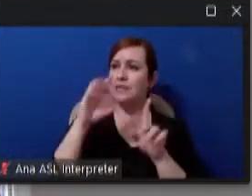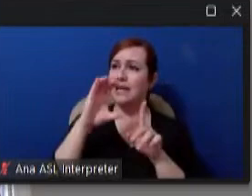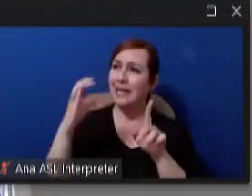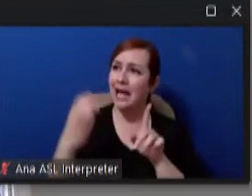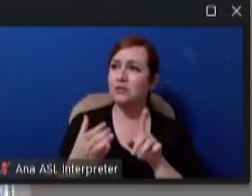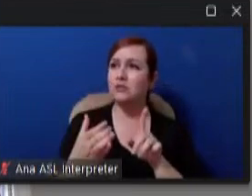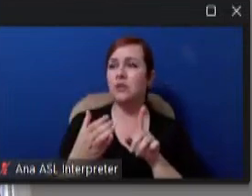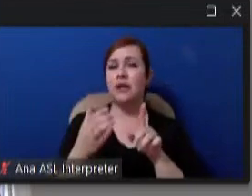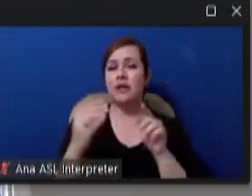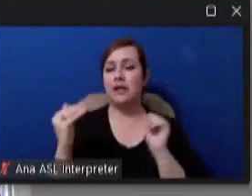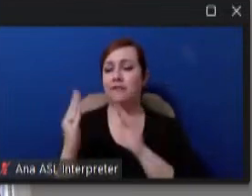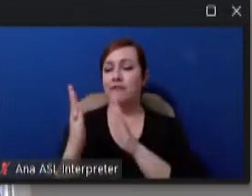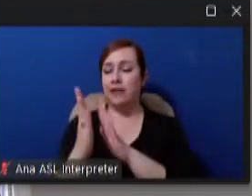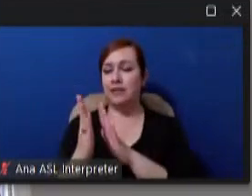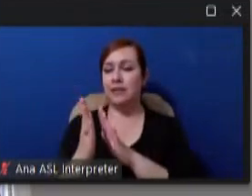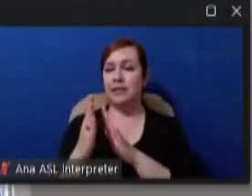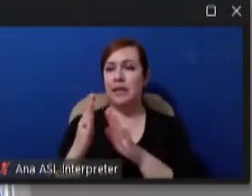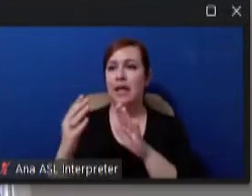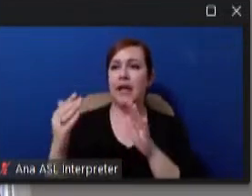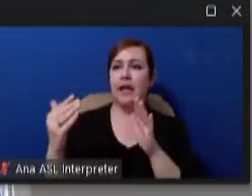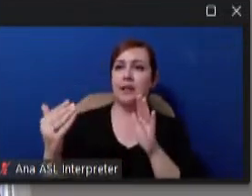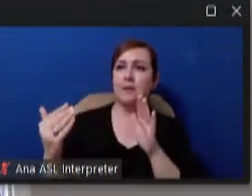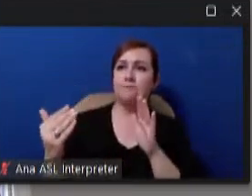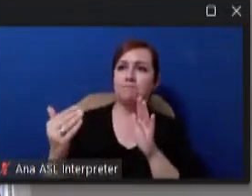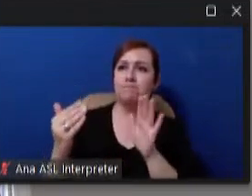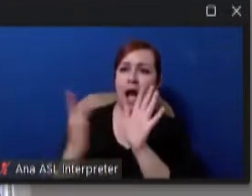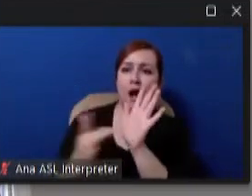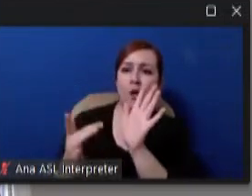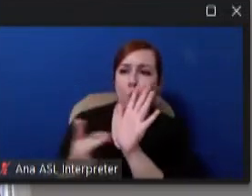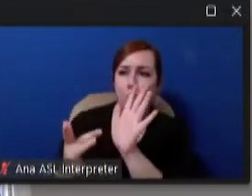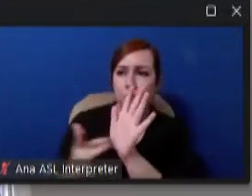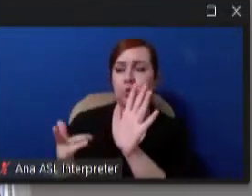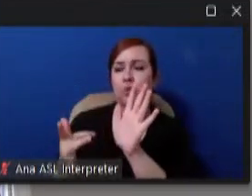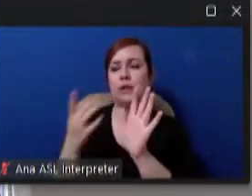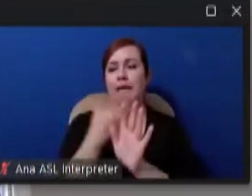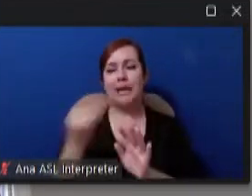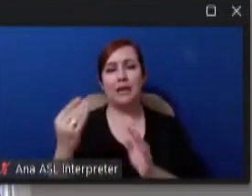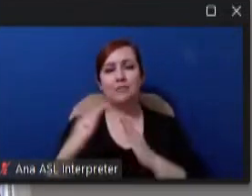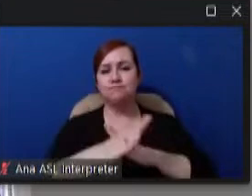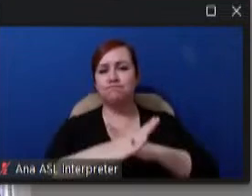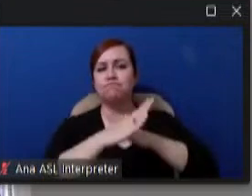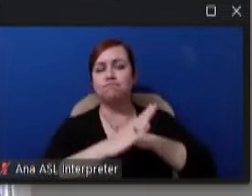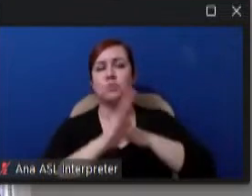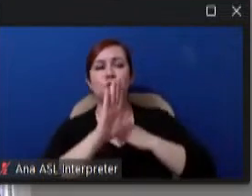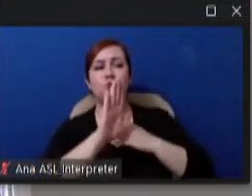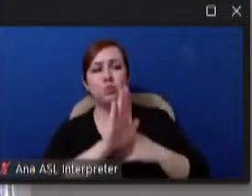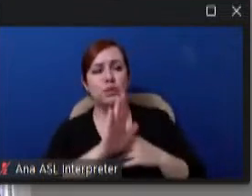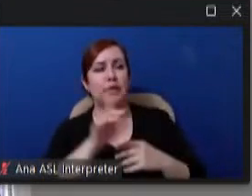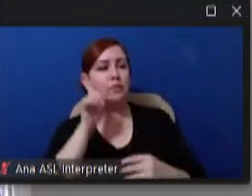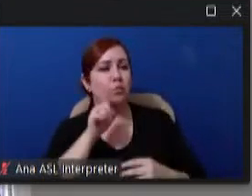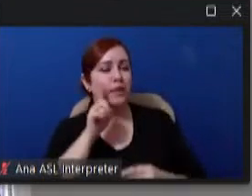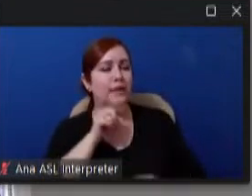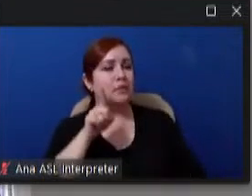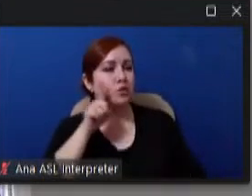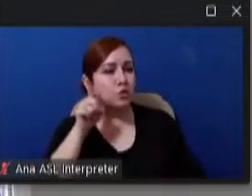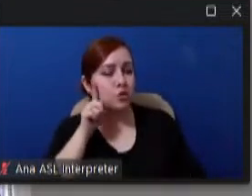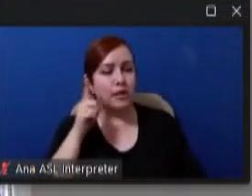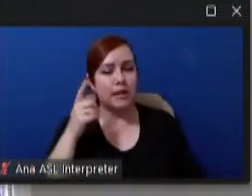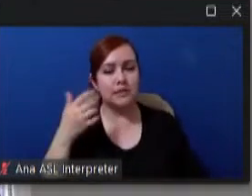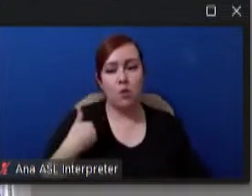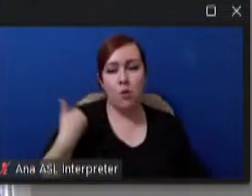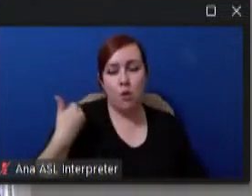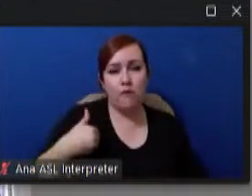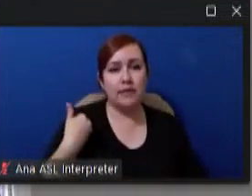Honduras. Many of them are subject to harassment on the street, and in the case